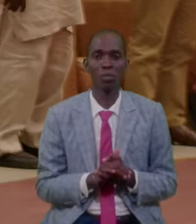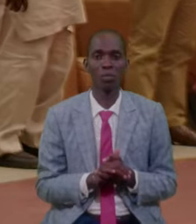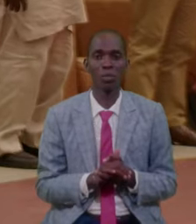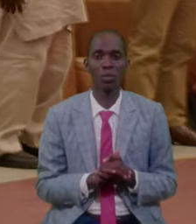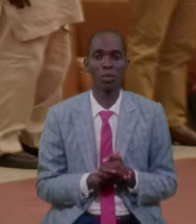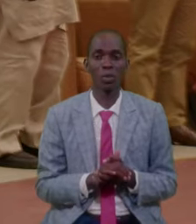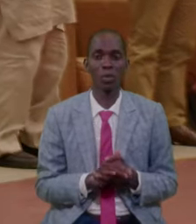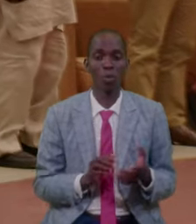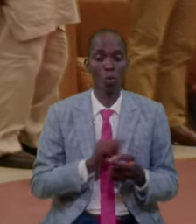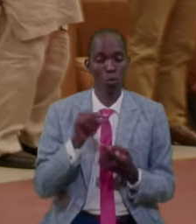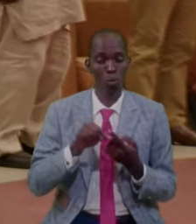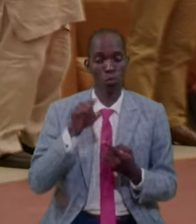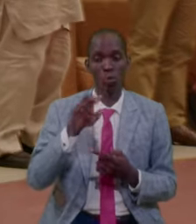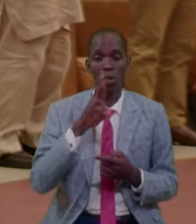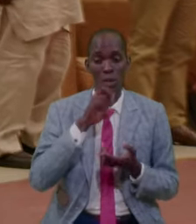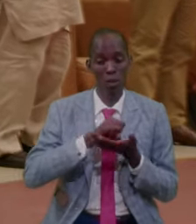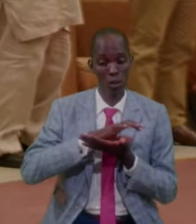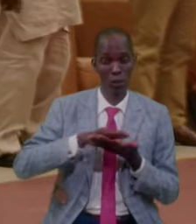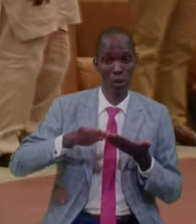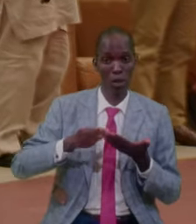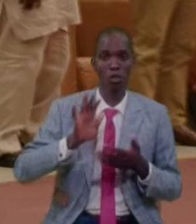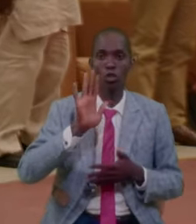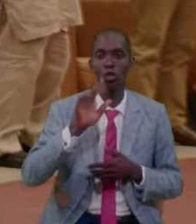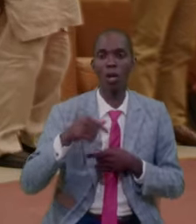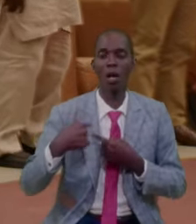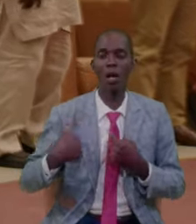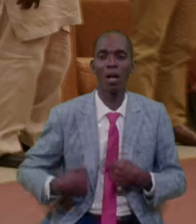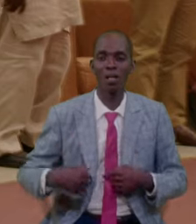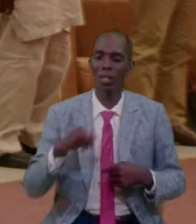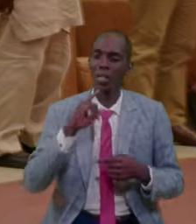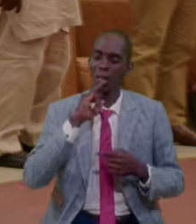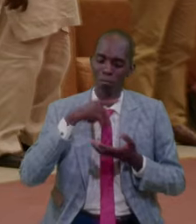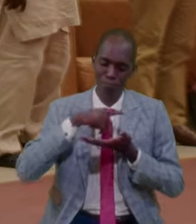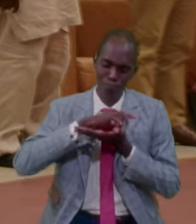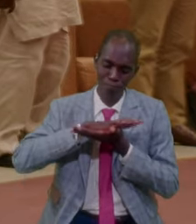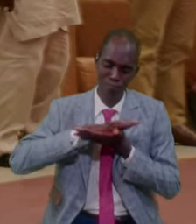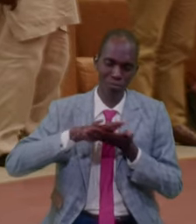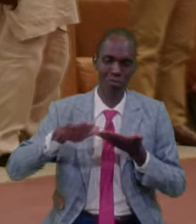When you're sanctified, your heart is pure.